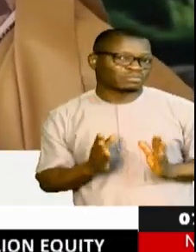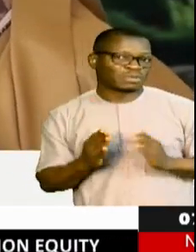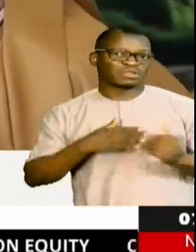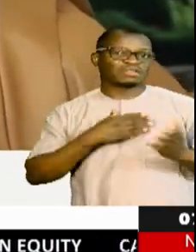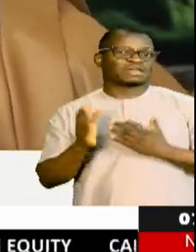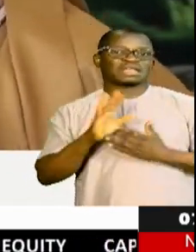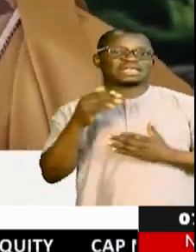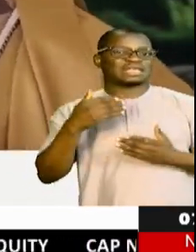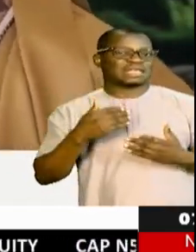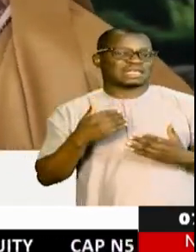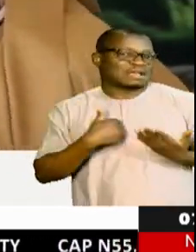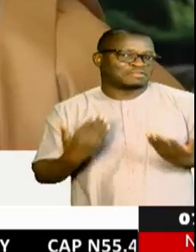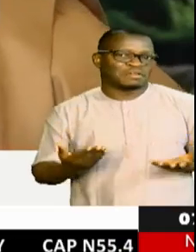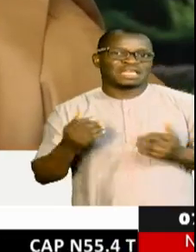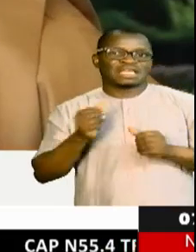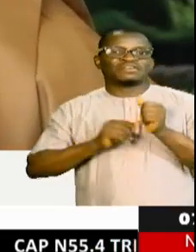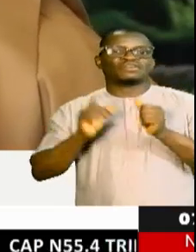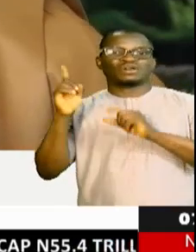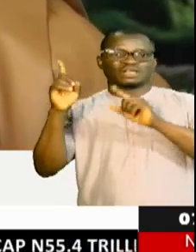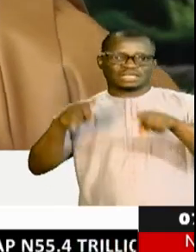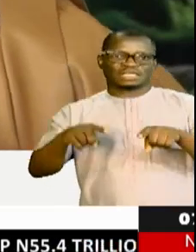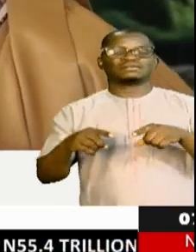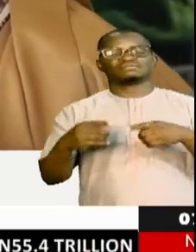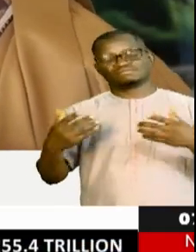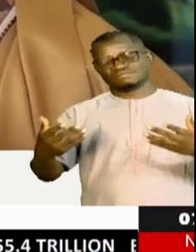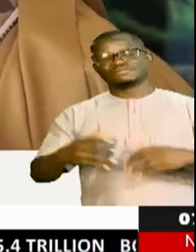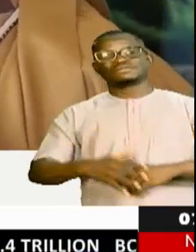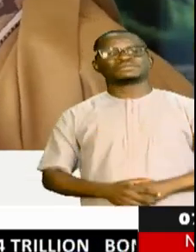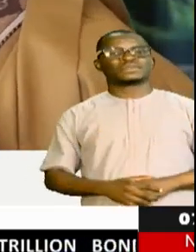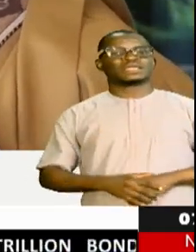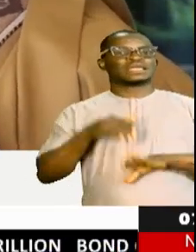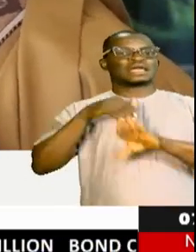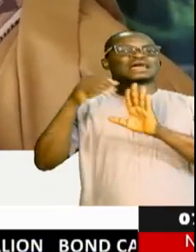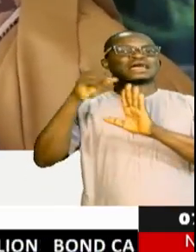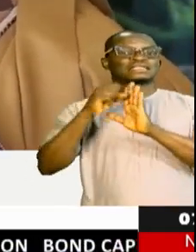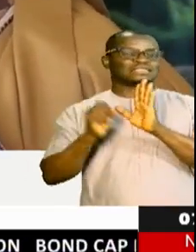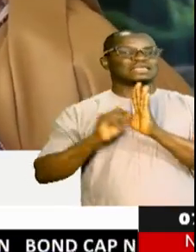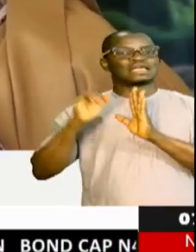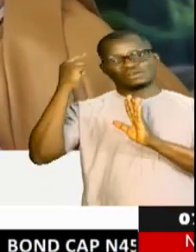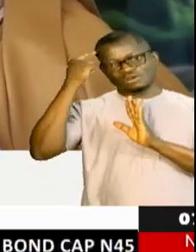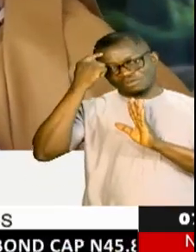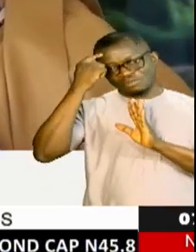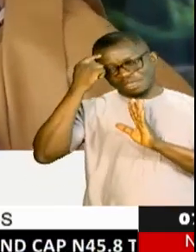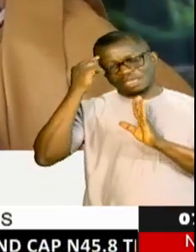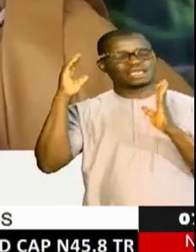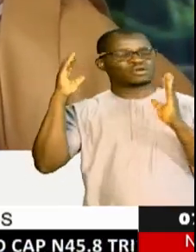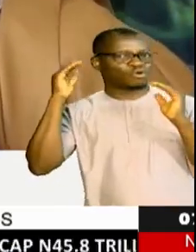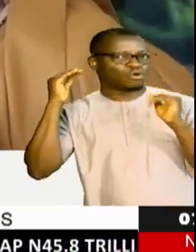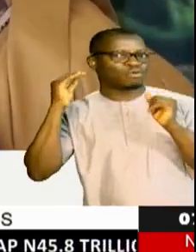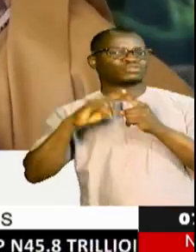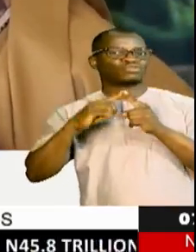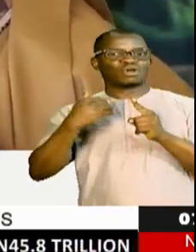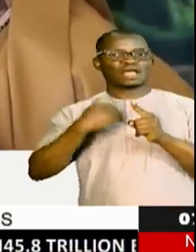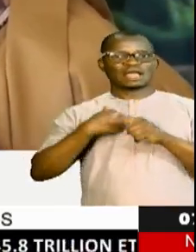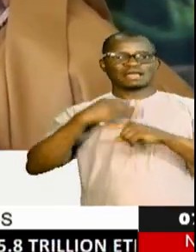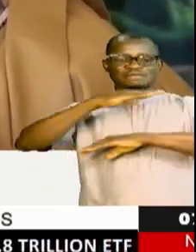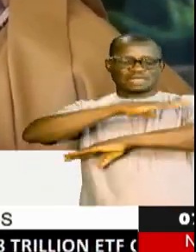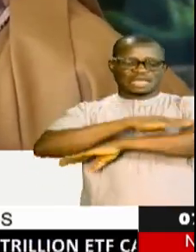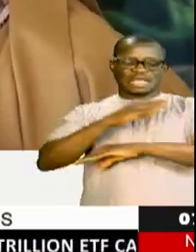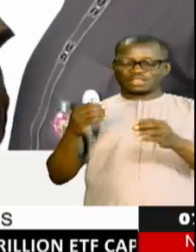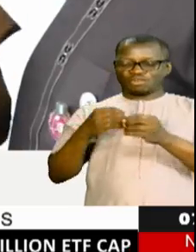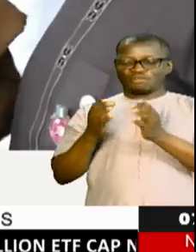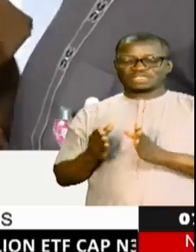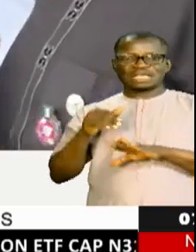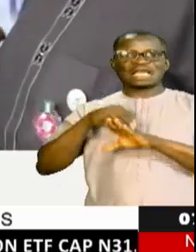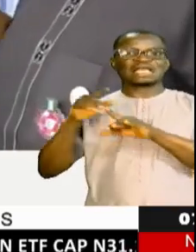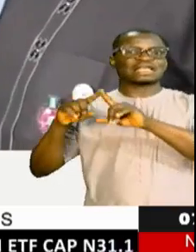Every Home a Garden, and then the Young Farmers Club. He adds that the state governments are all expected to have desk officers in their various